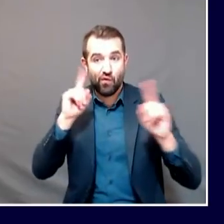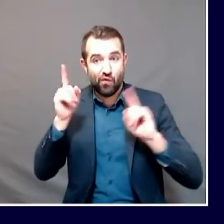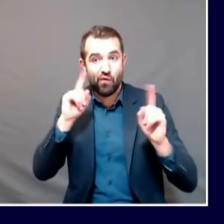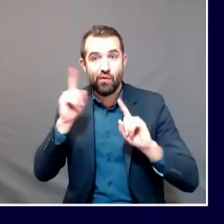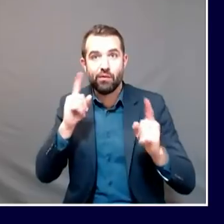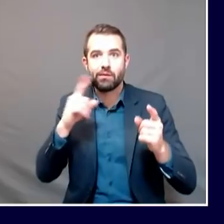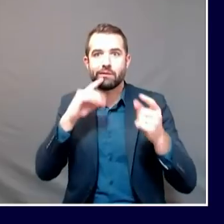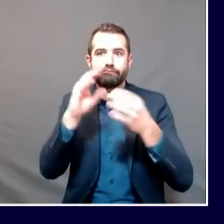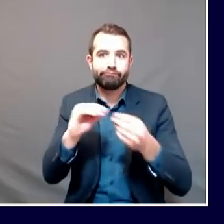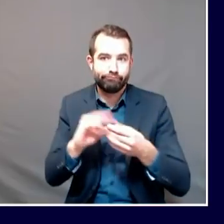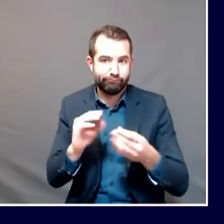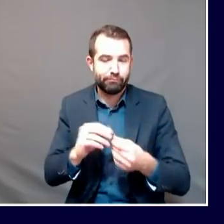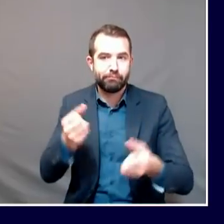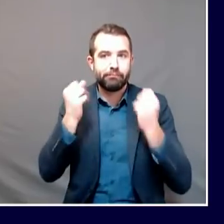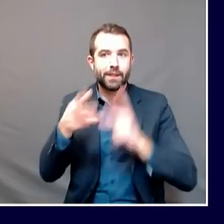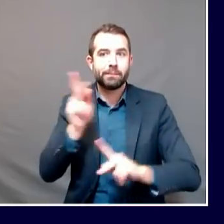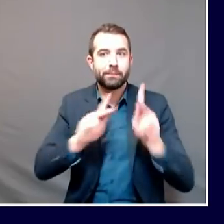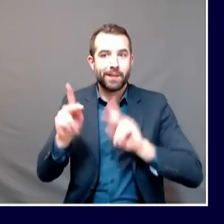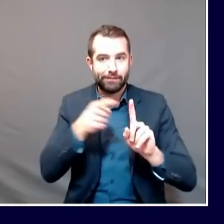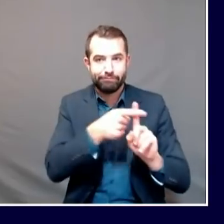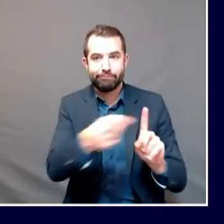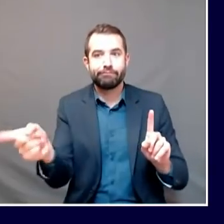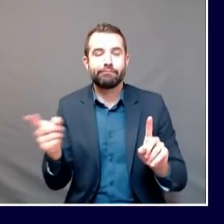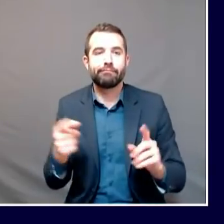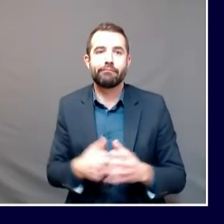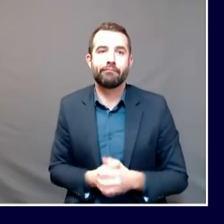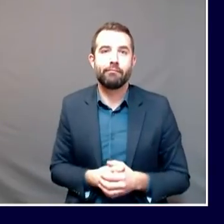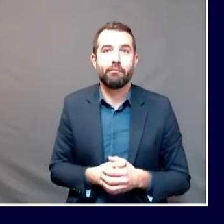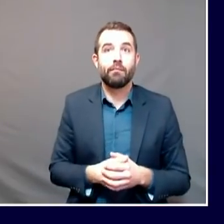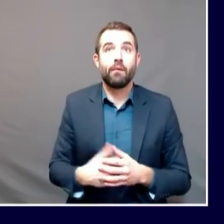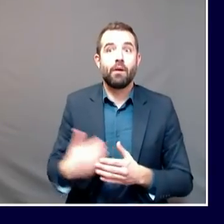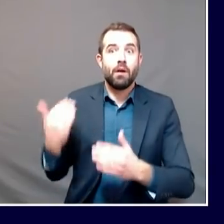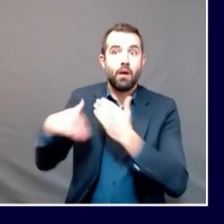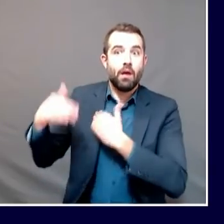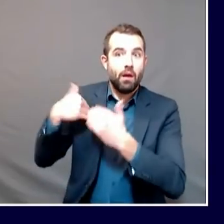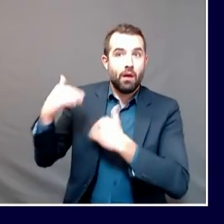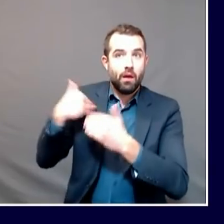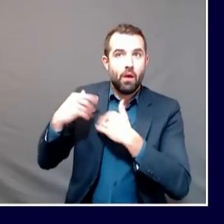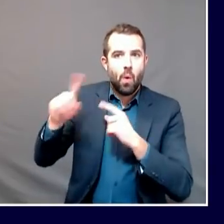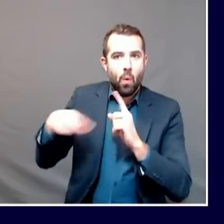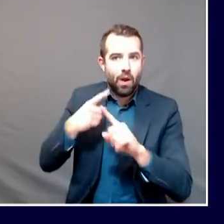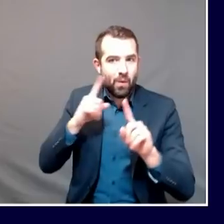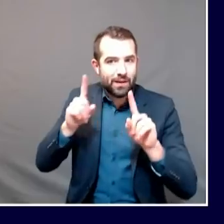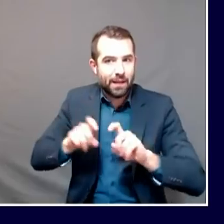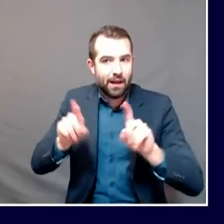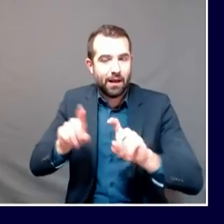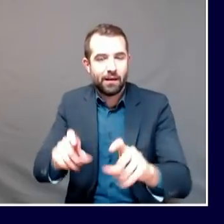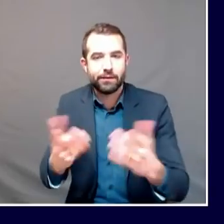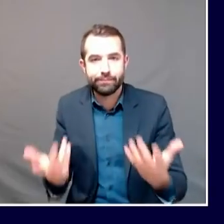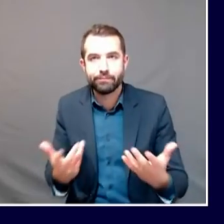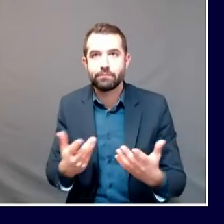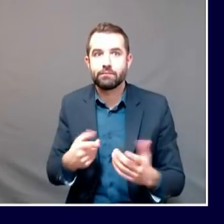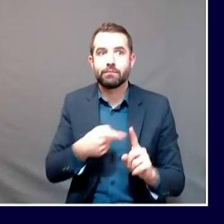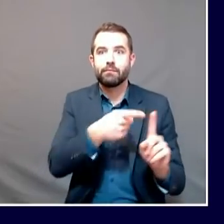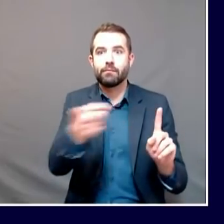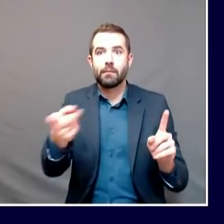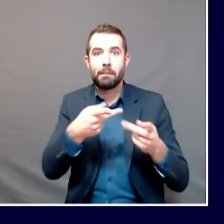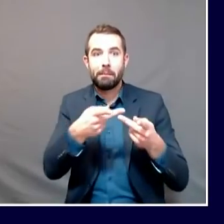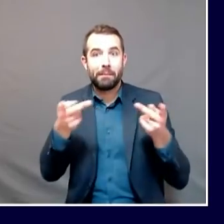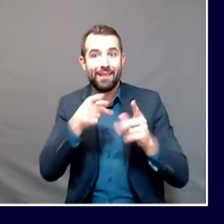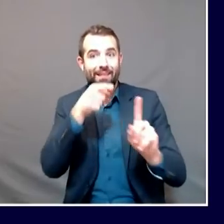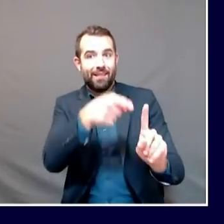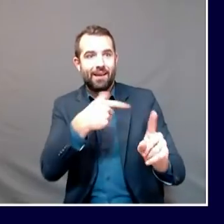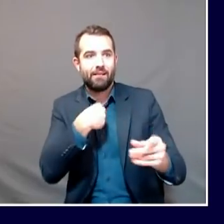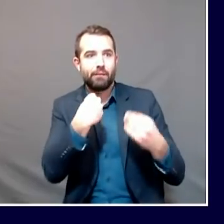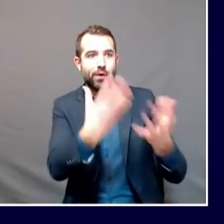of individuals inquiring about how they can get tested in advance of their holiday travel, or alternatively, if